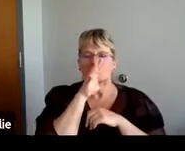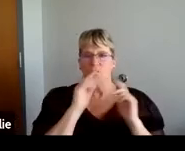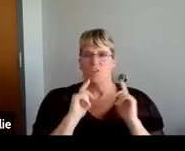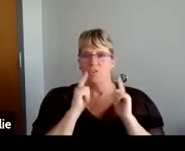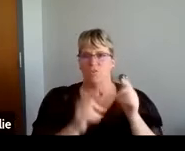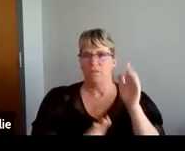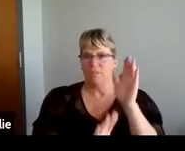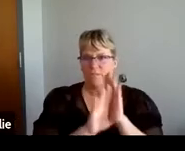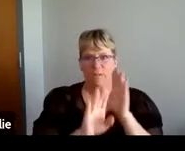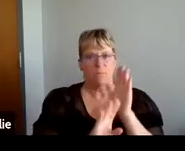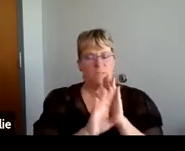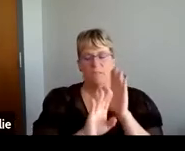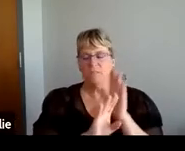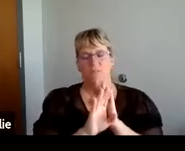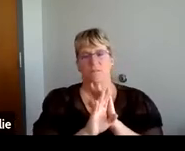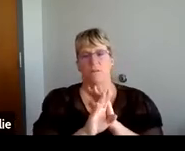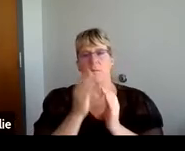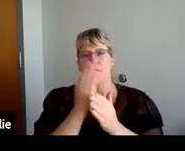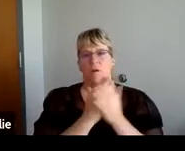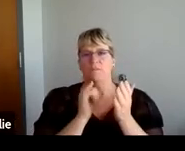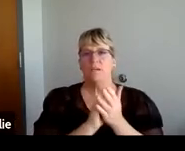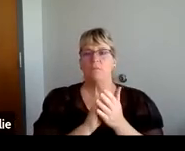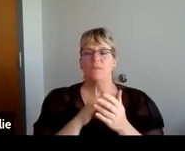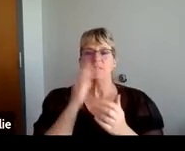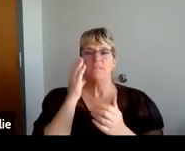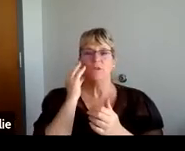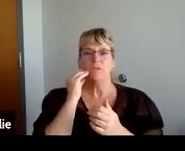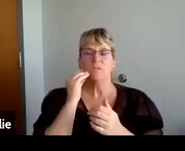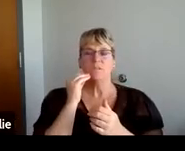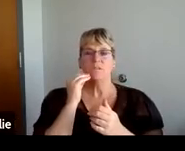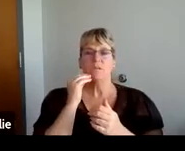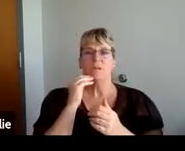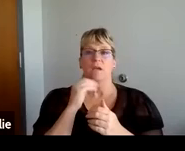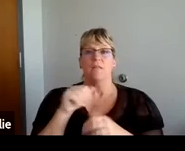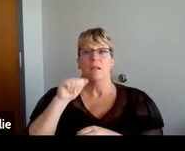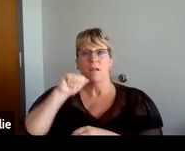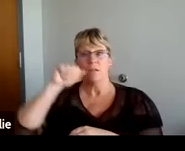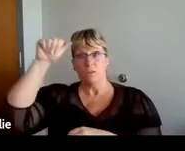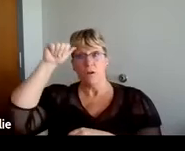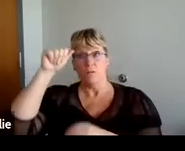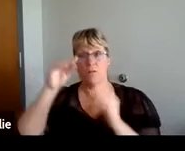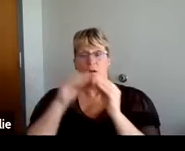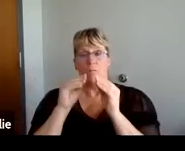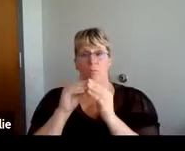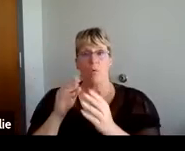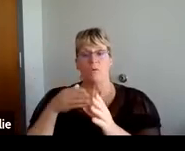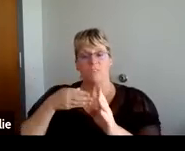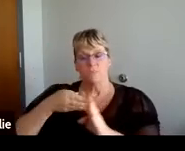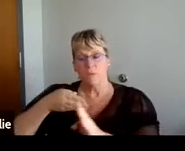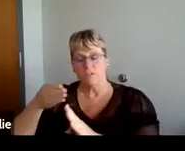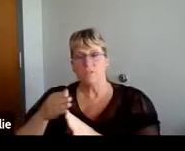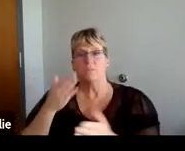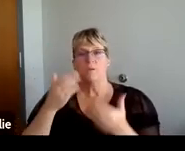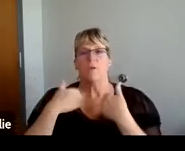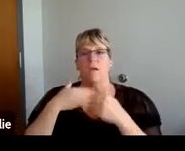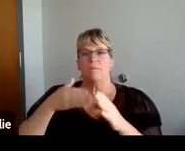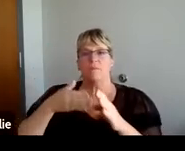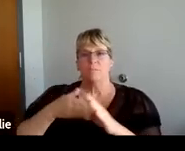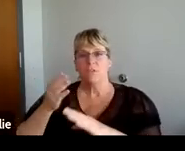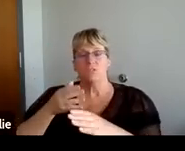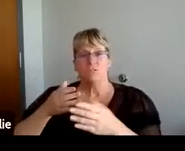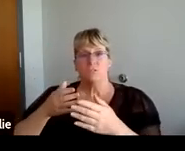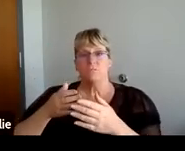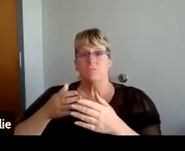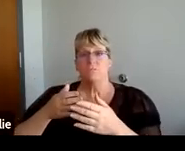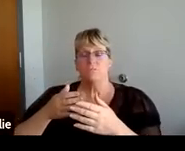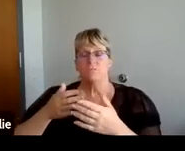developmental stages that we go through. And then in adulthood, we become more specialized. We may have a specialized career track. We